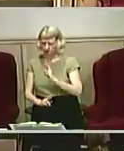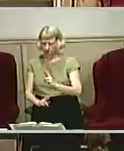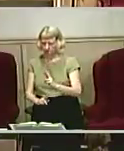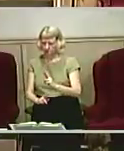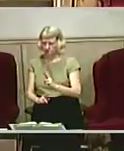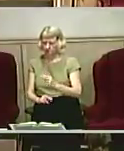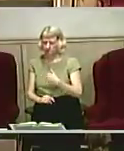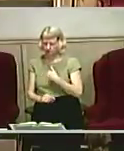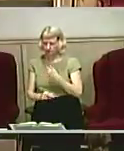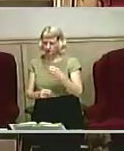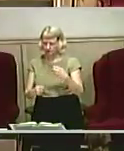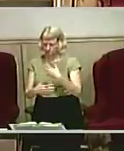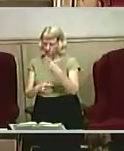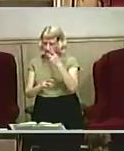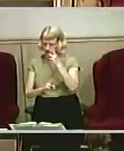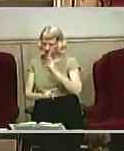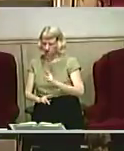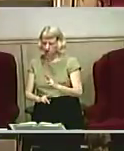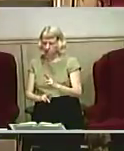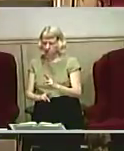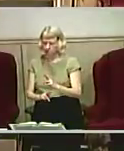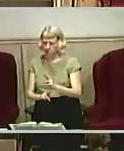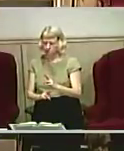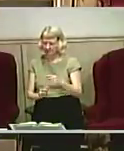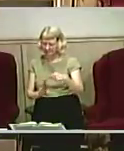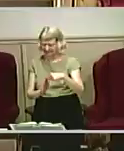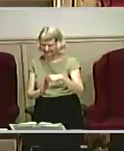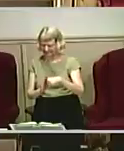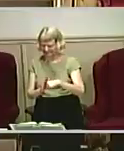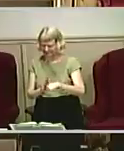enough. I respect Him. I have that deep